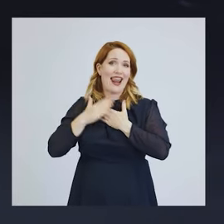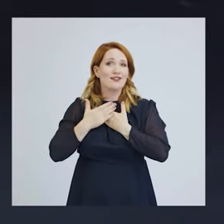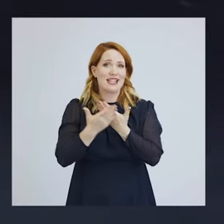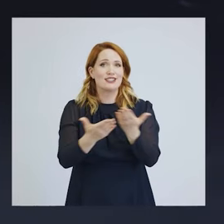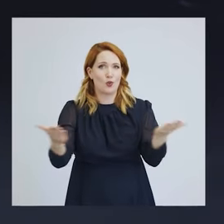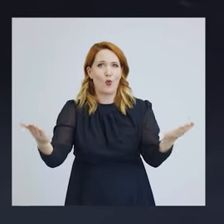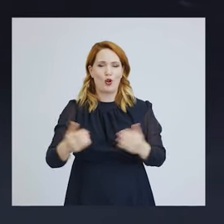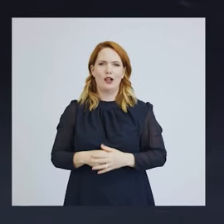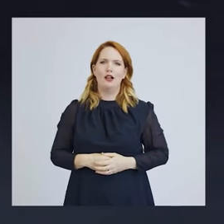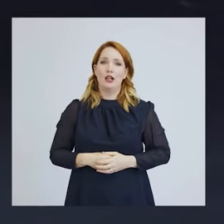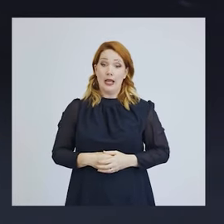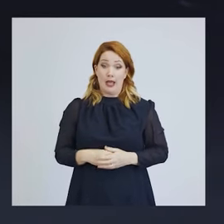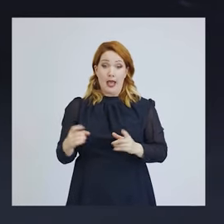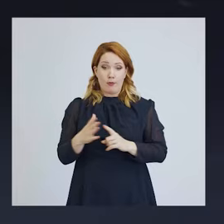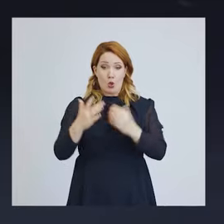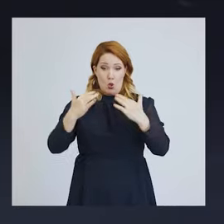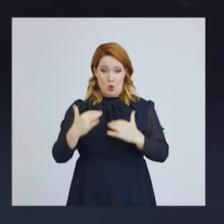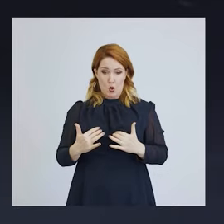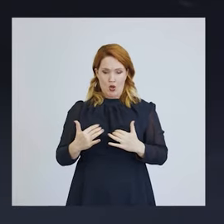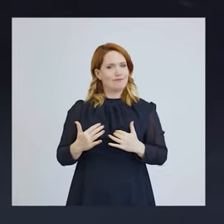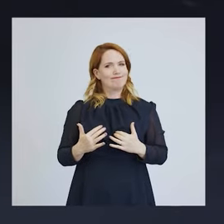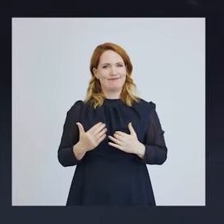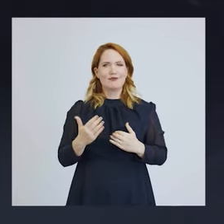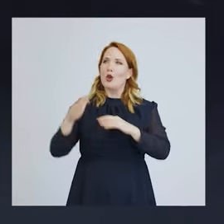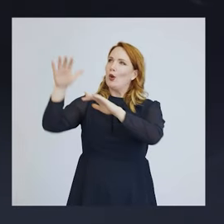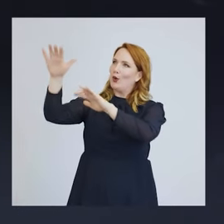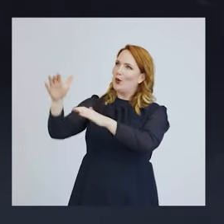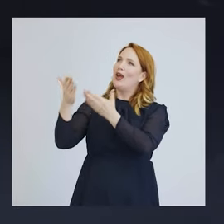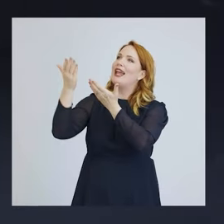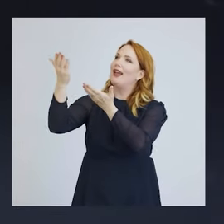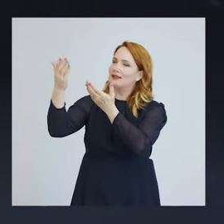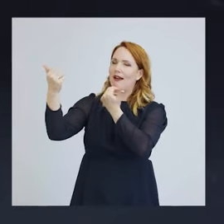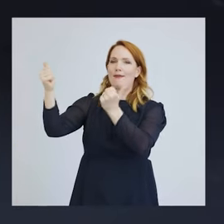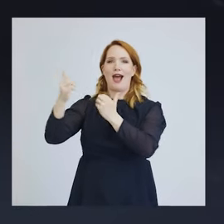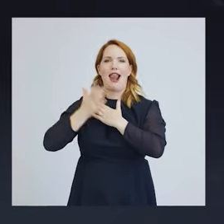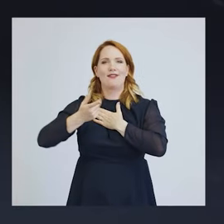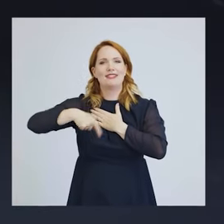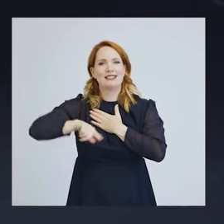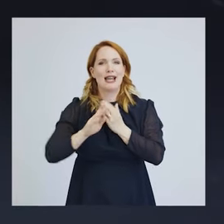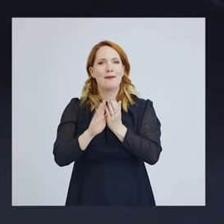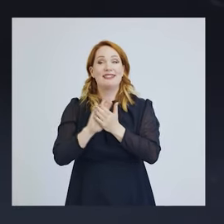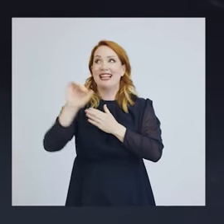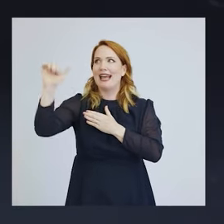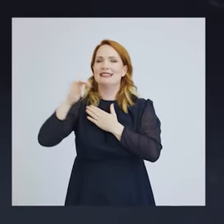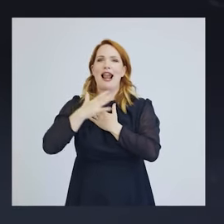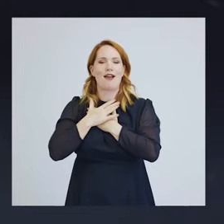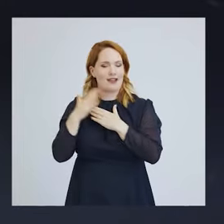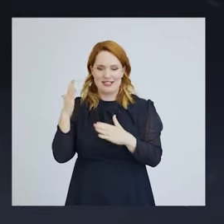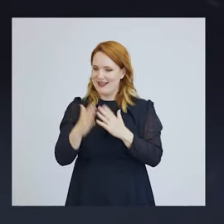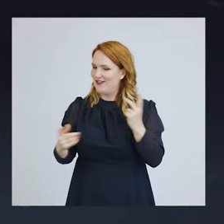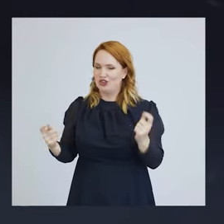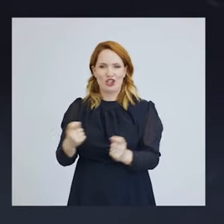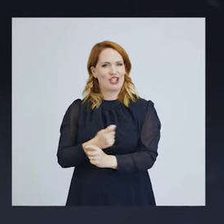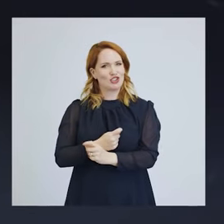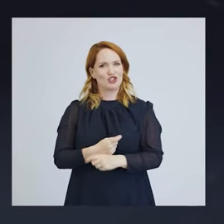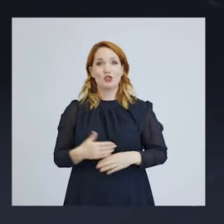just simply does. And his love for us isn't based on who you are. It's based on who he is, which is a good thing because that means his love